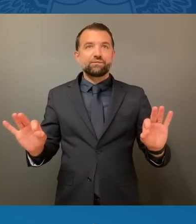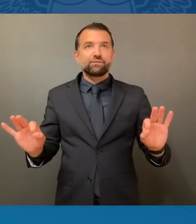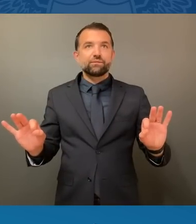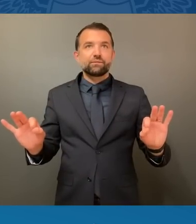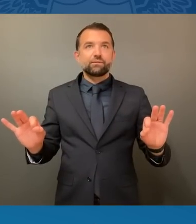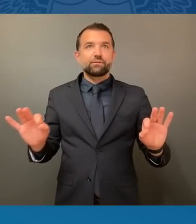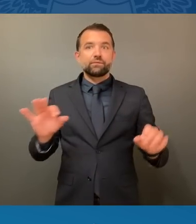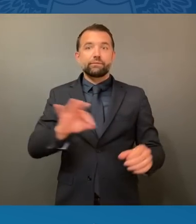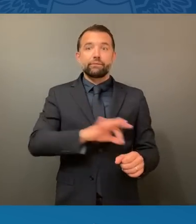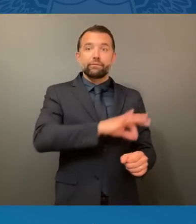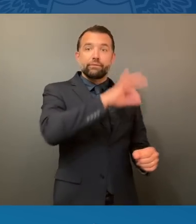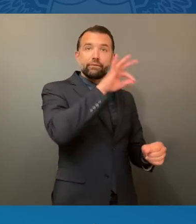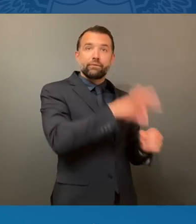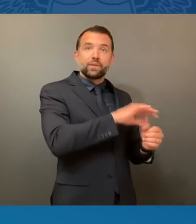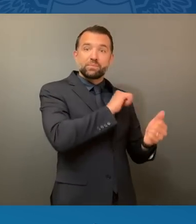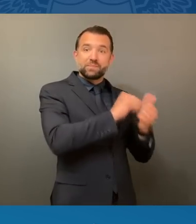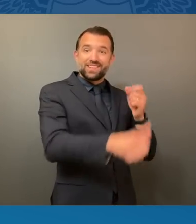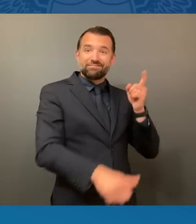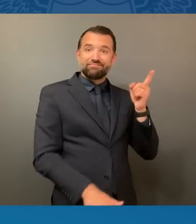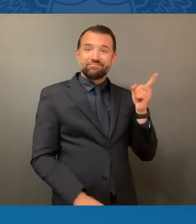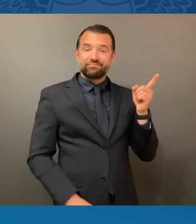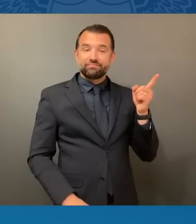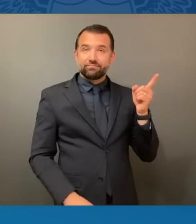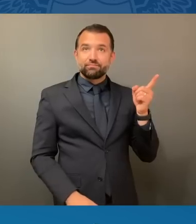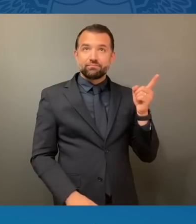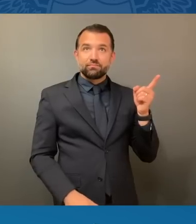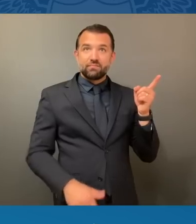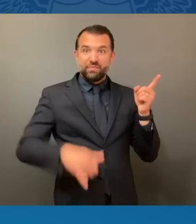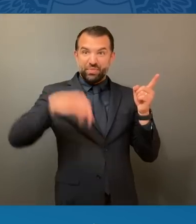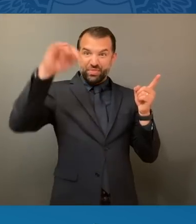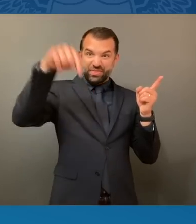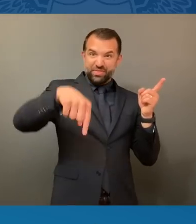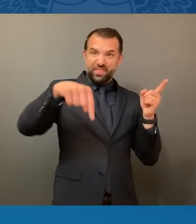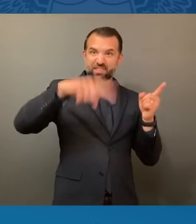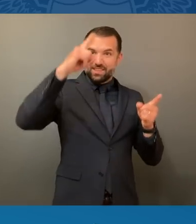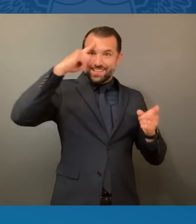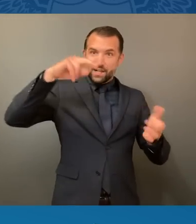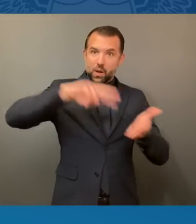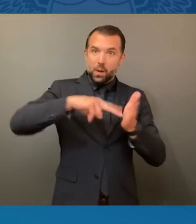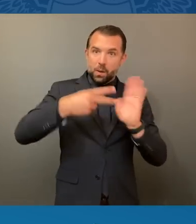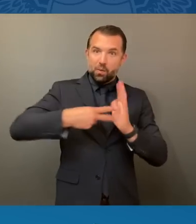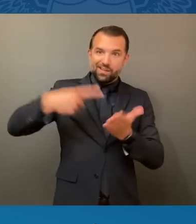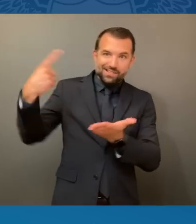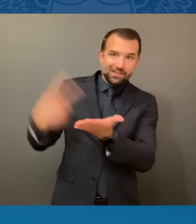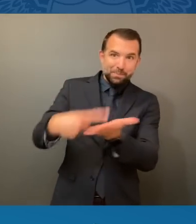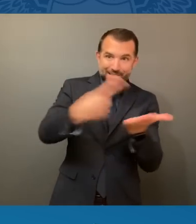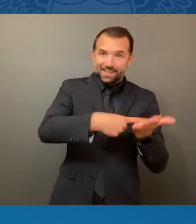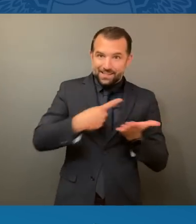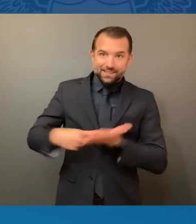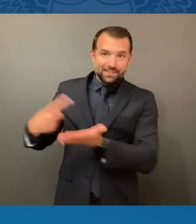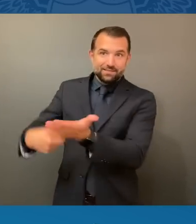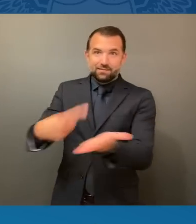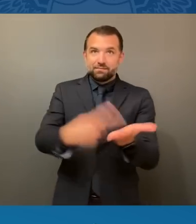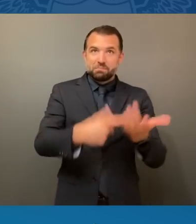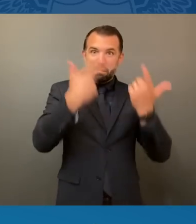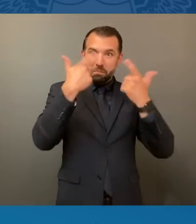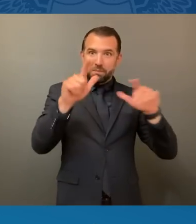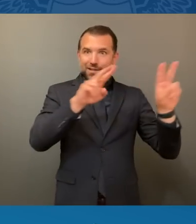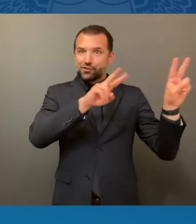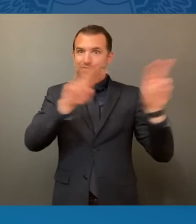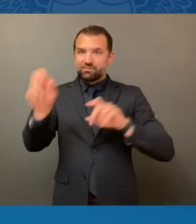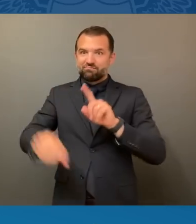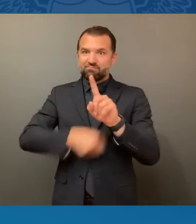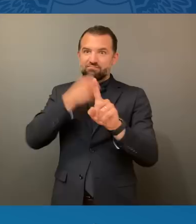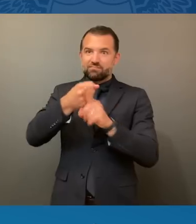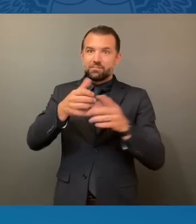leaders in the chamber that was designed for debate during session to debate one of the biggest issues impacting our country, and they turned off